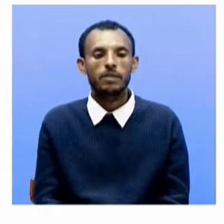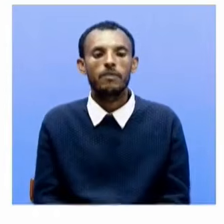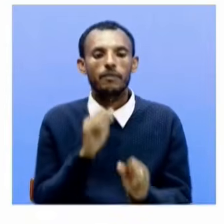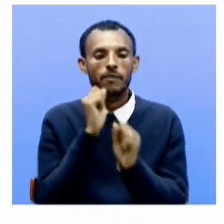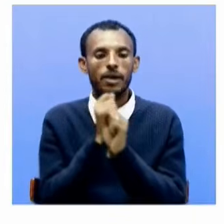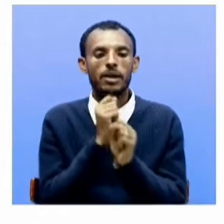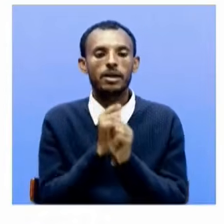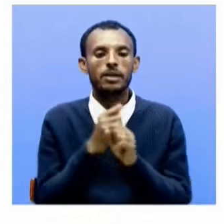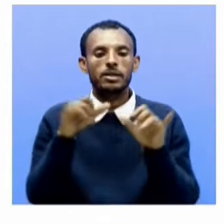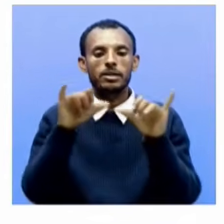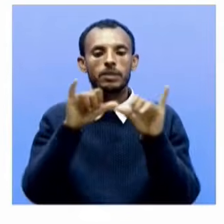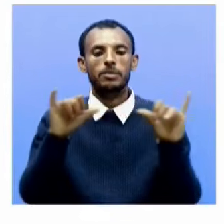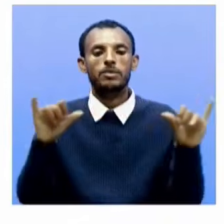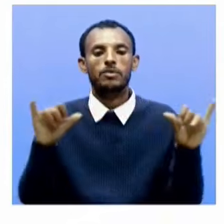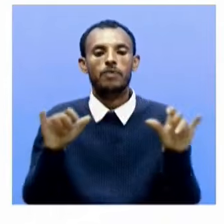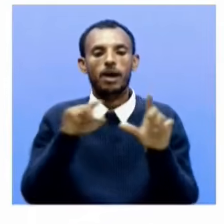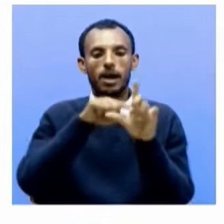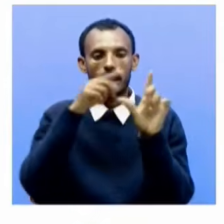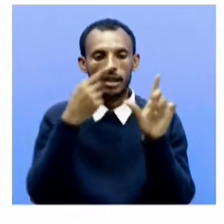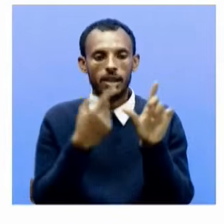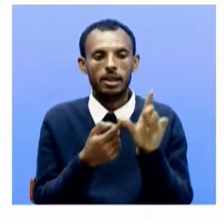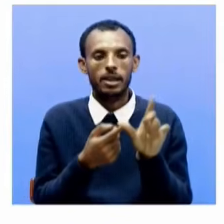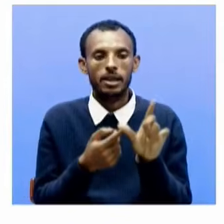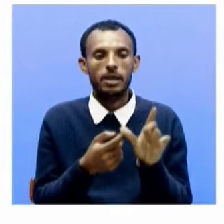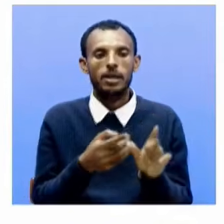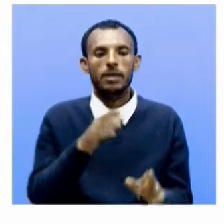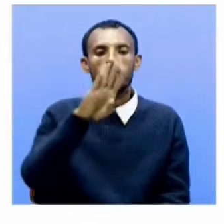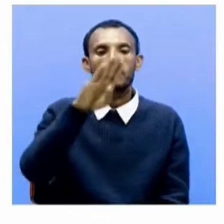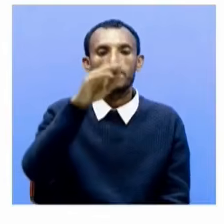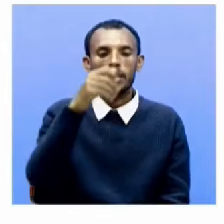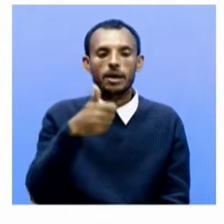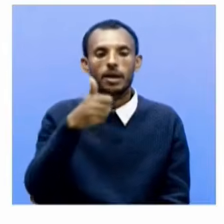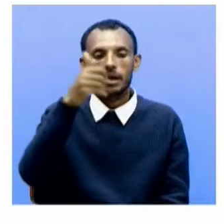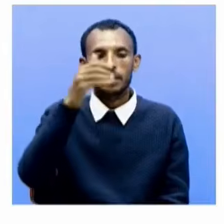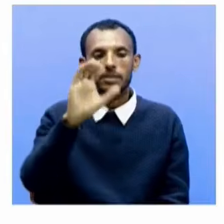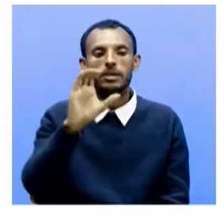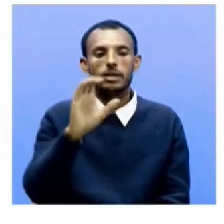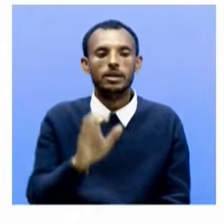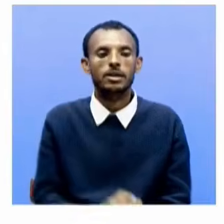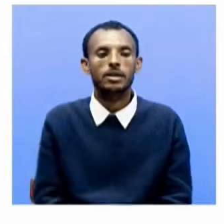find the measure of angle BAC.